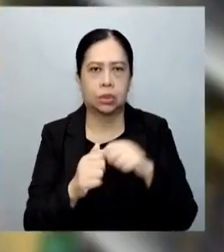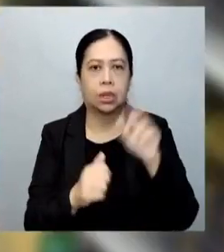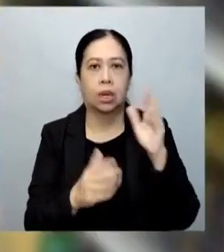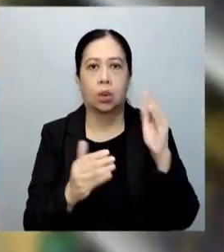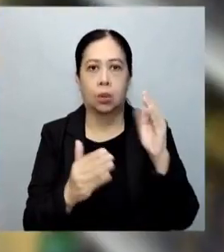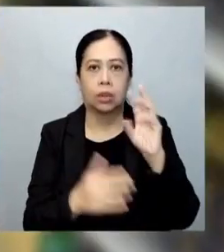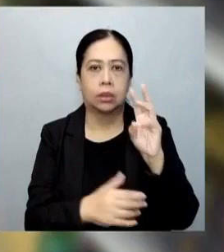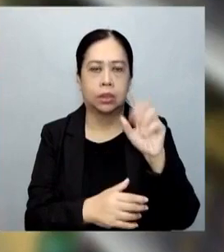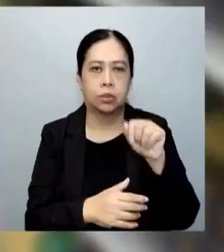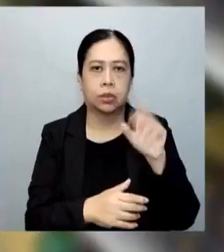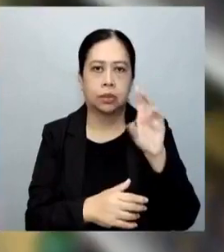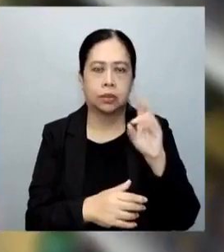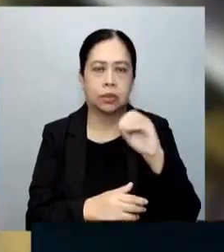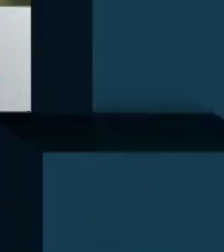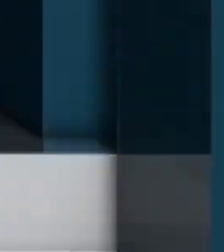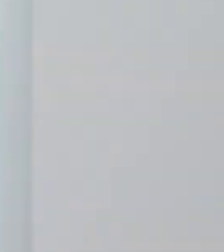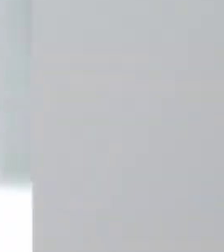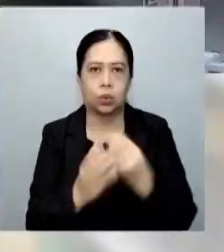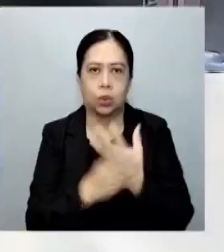for